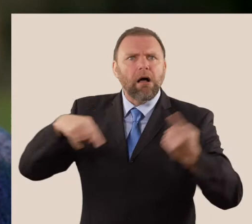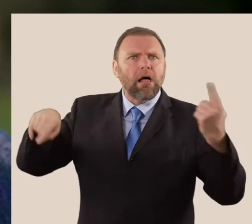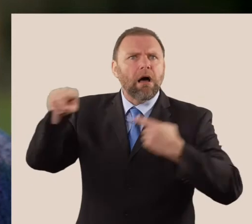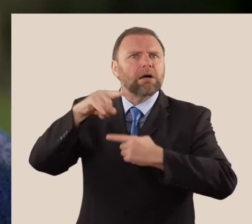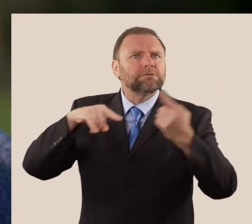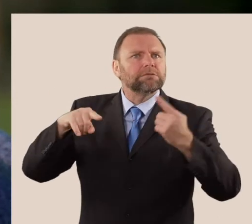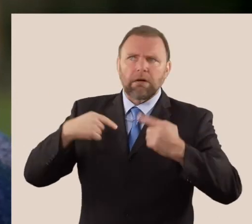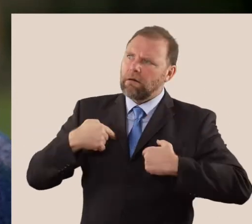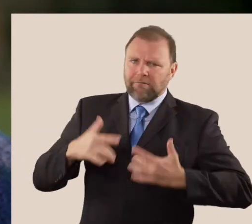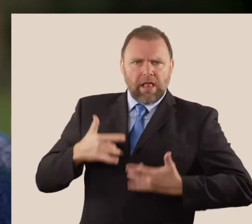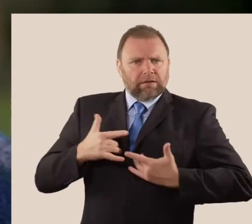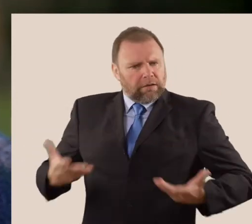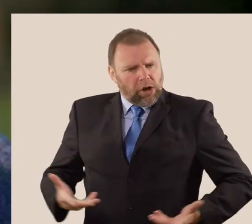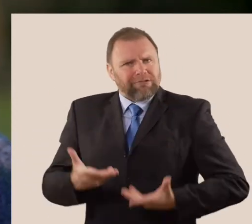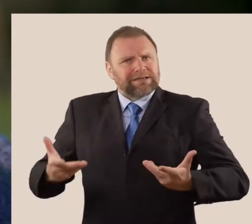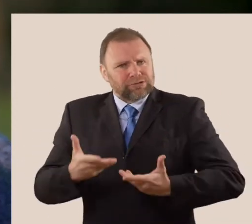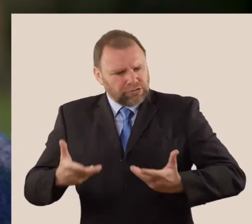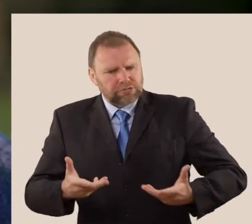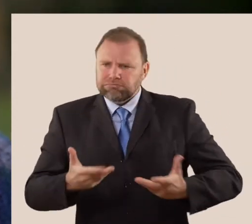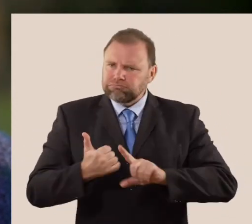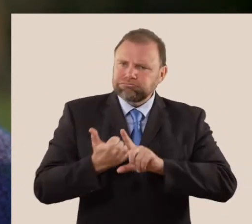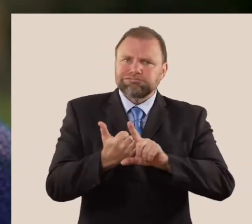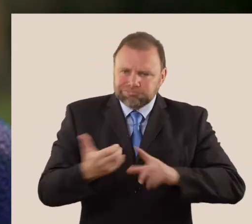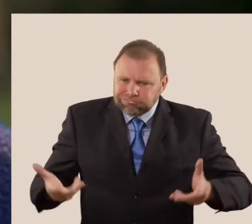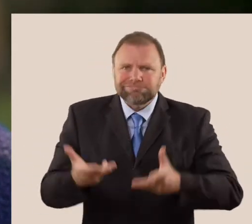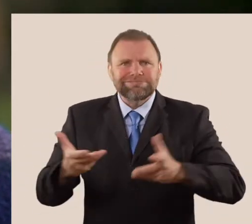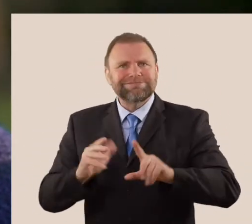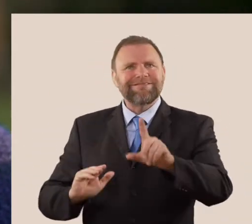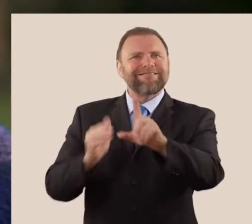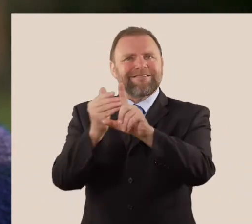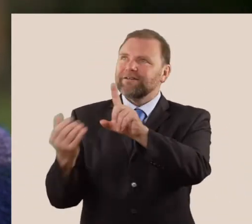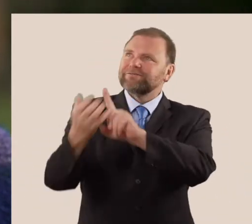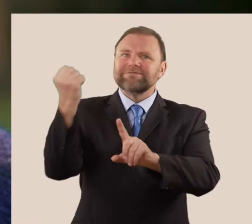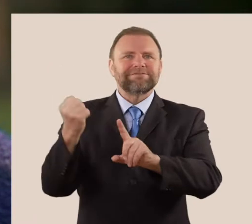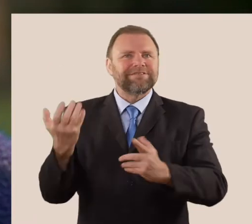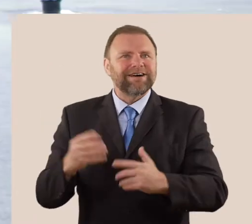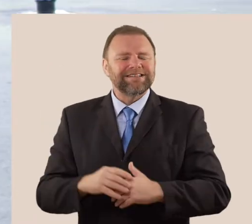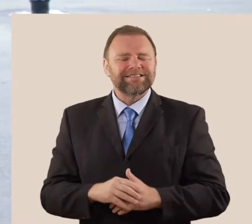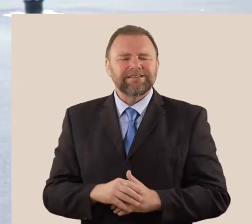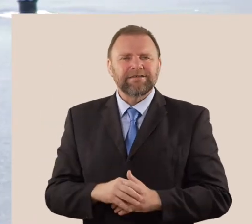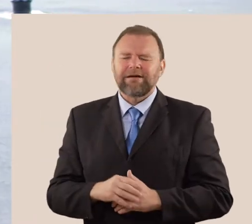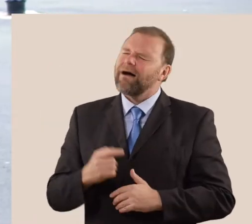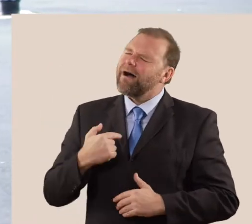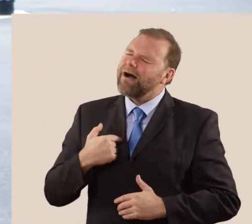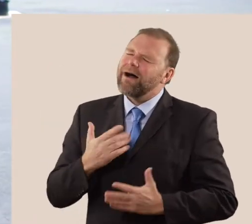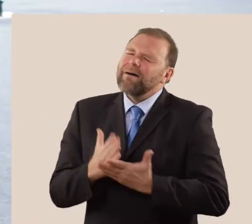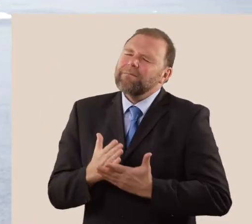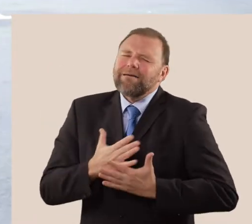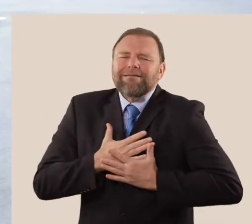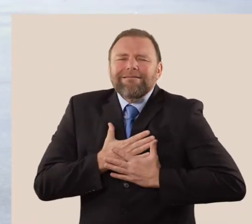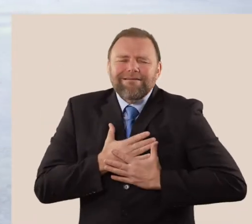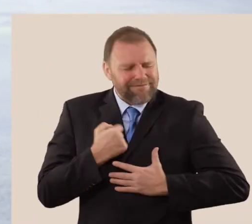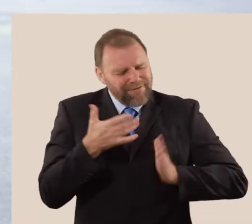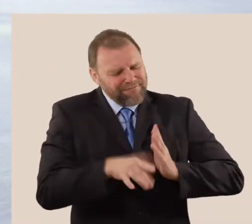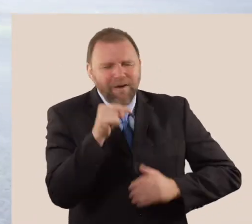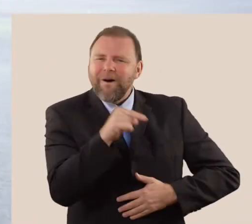really encouraged by the women around me to carry on and chase my dreams in the industry. I absolutely love